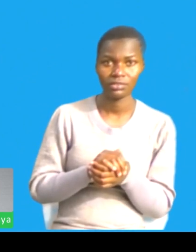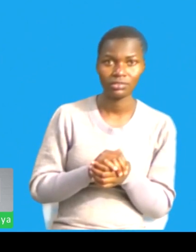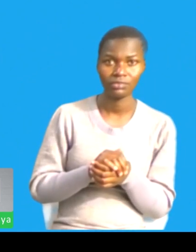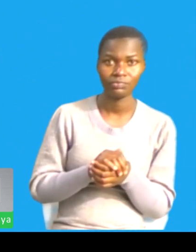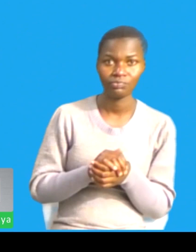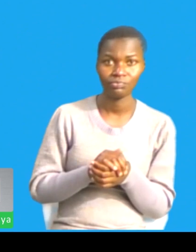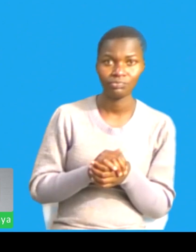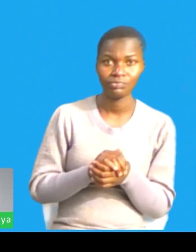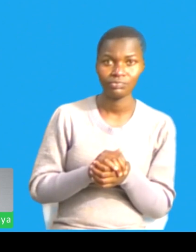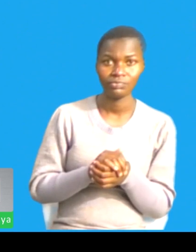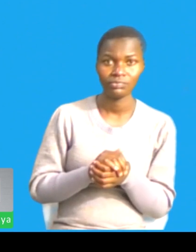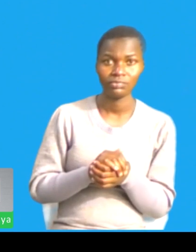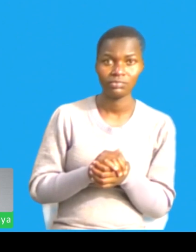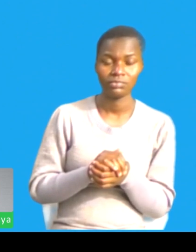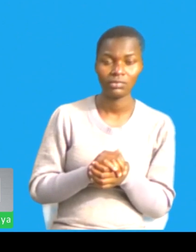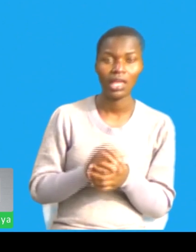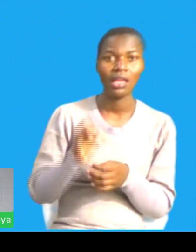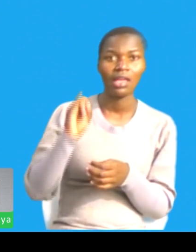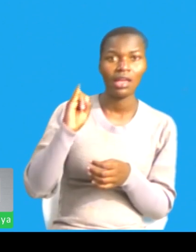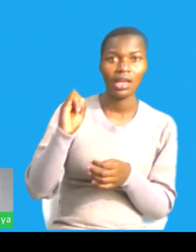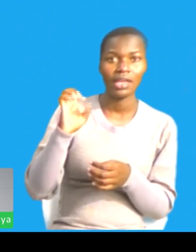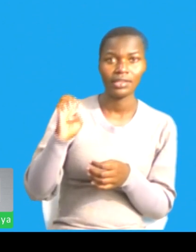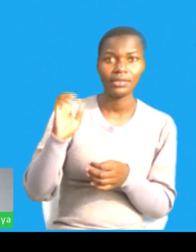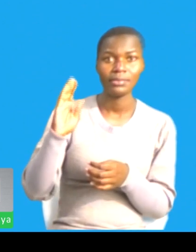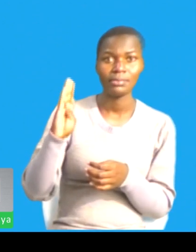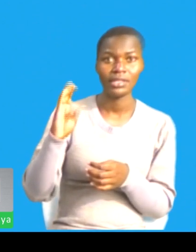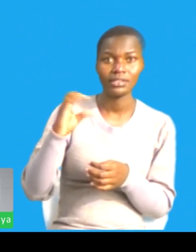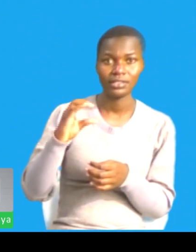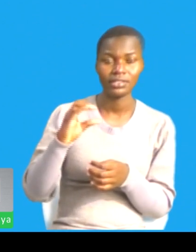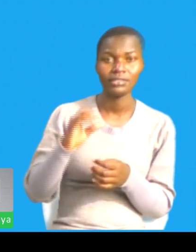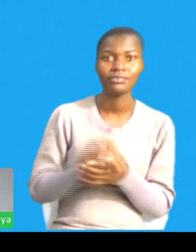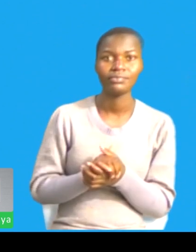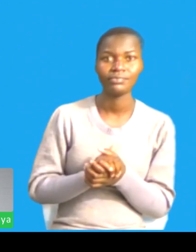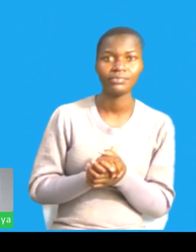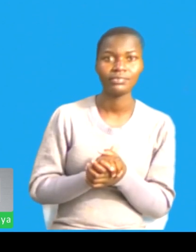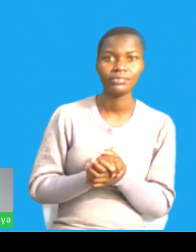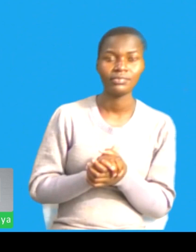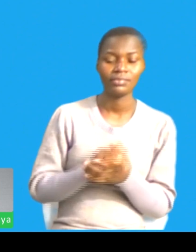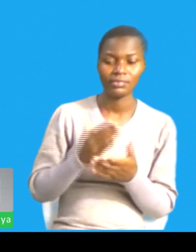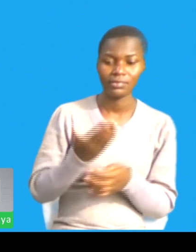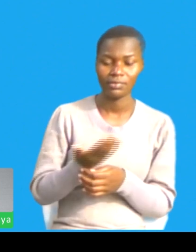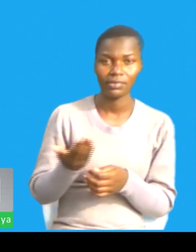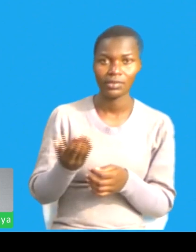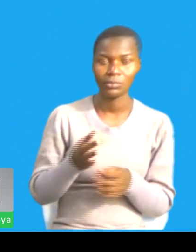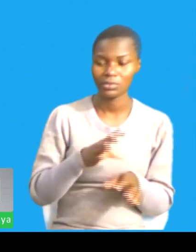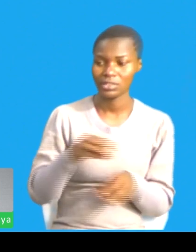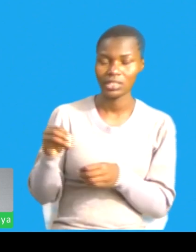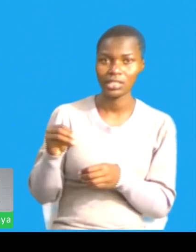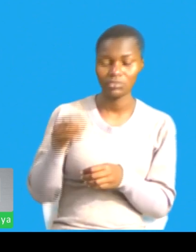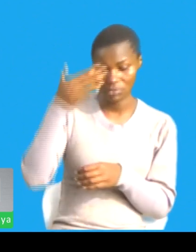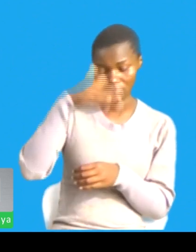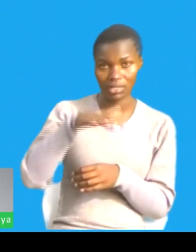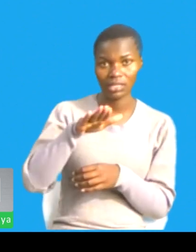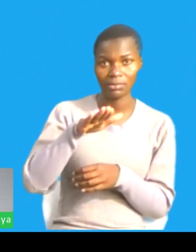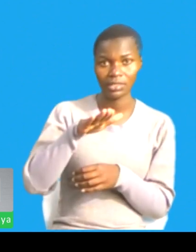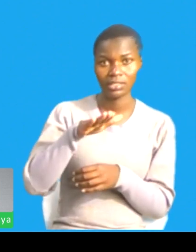contention yes, is the IEBC selection panel? Yes. This thing was taken to bunge,